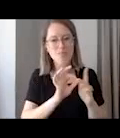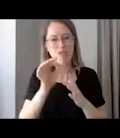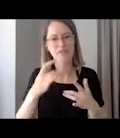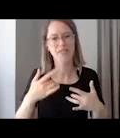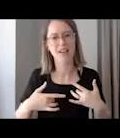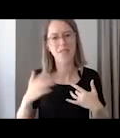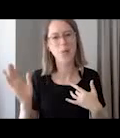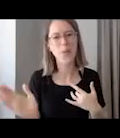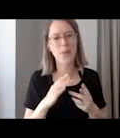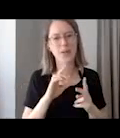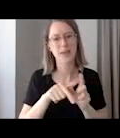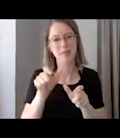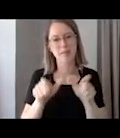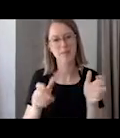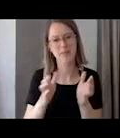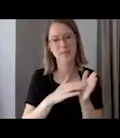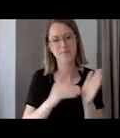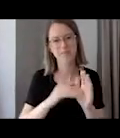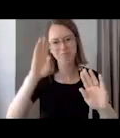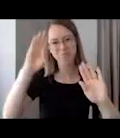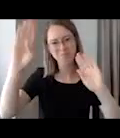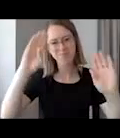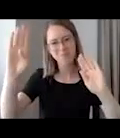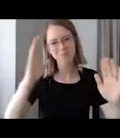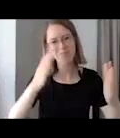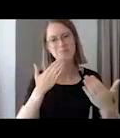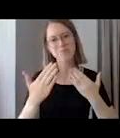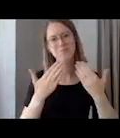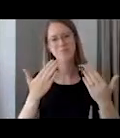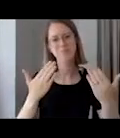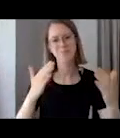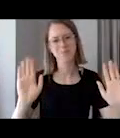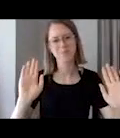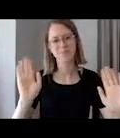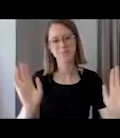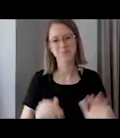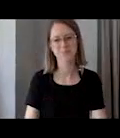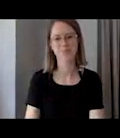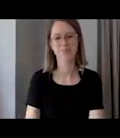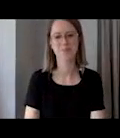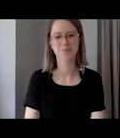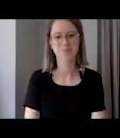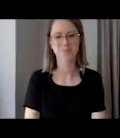disabled people in New Zealand. So kia ora, everyone. Thank you so much.